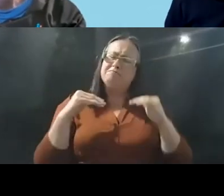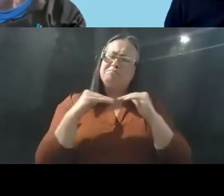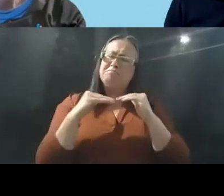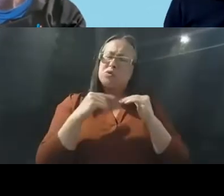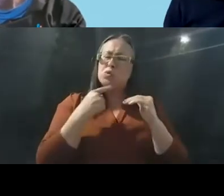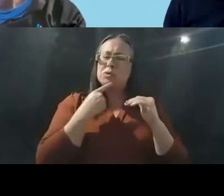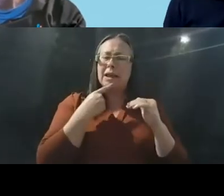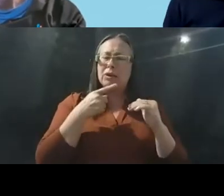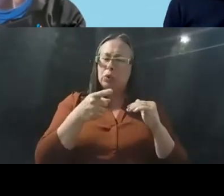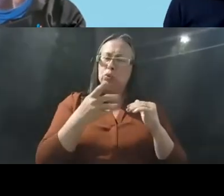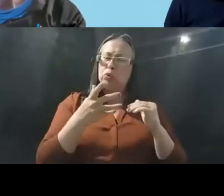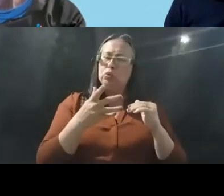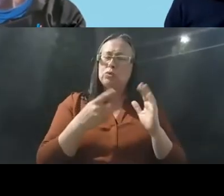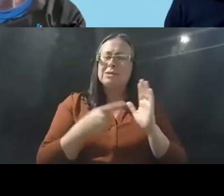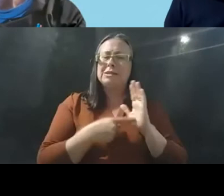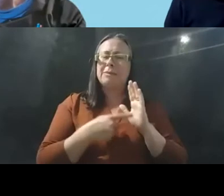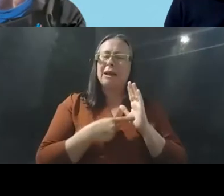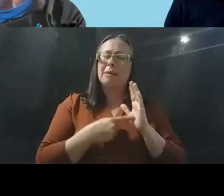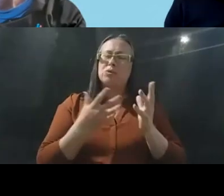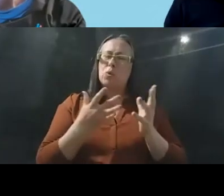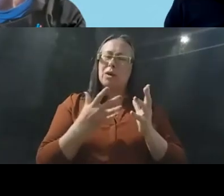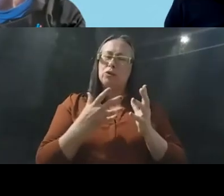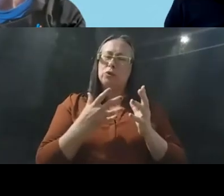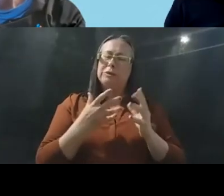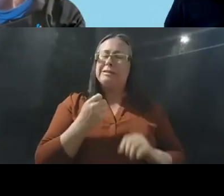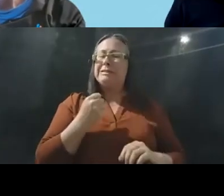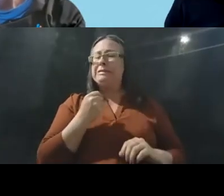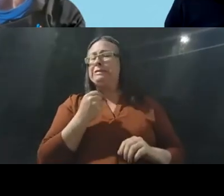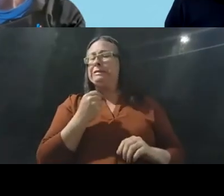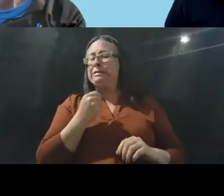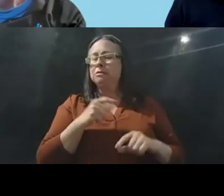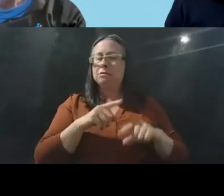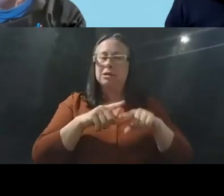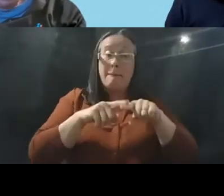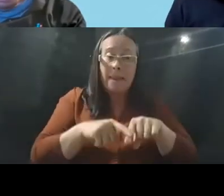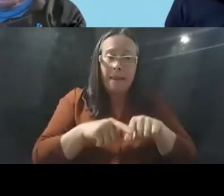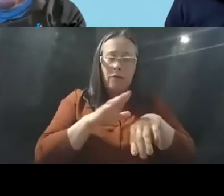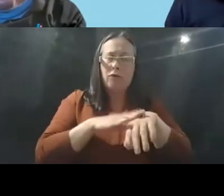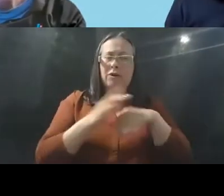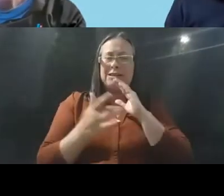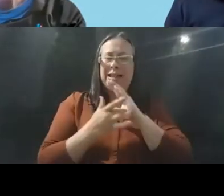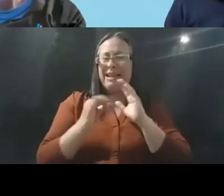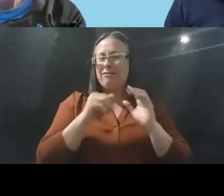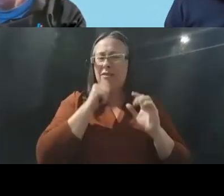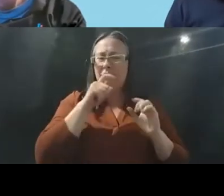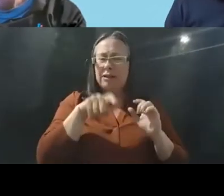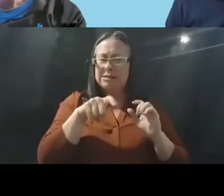really want to hesitate to depend upon technology if it's not necessary? Yeah.